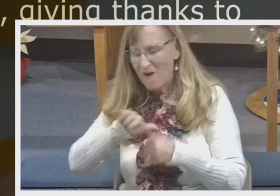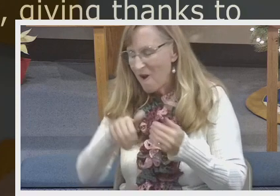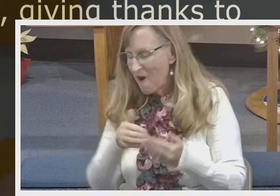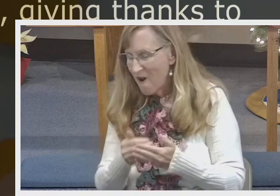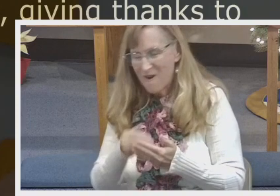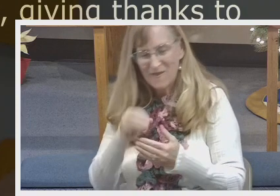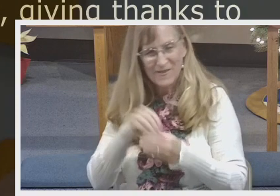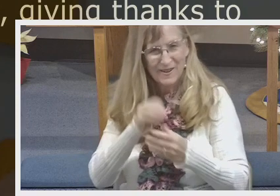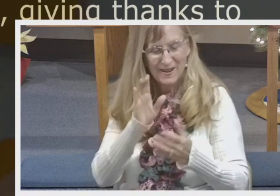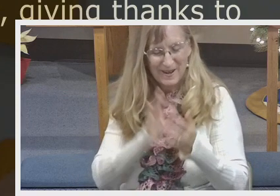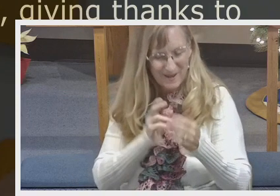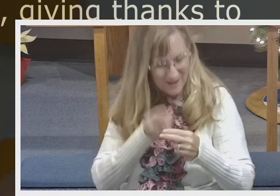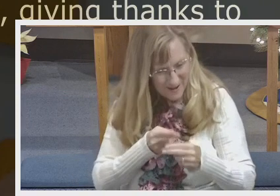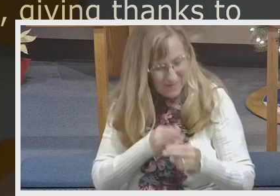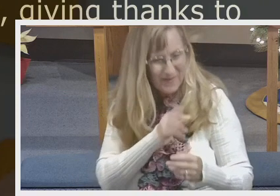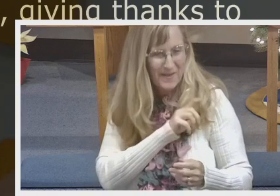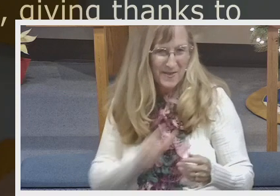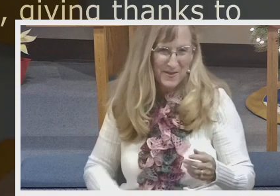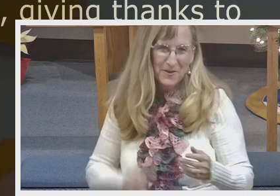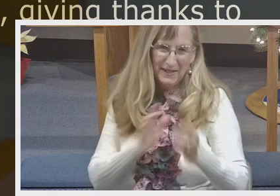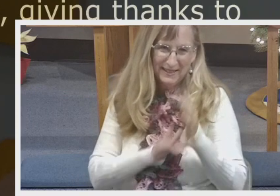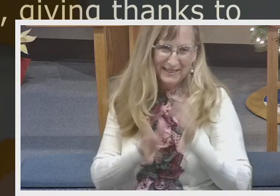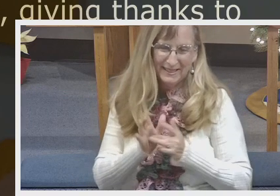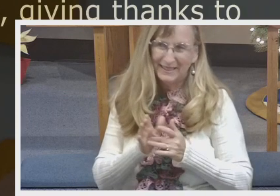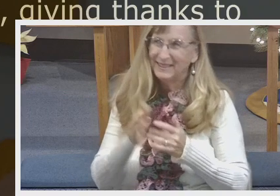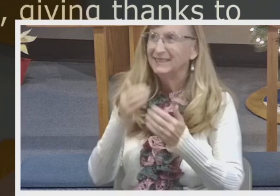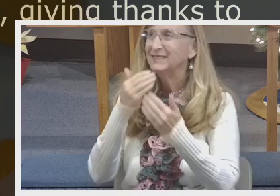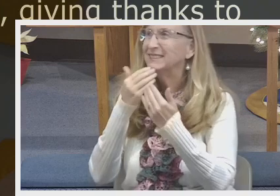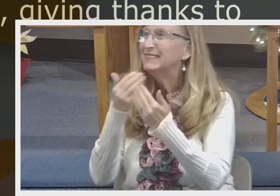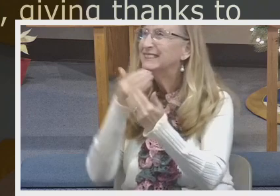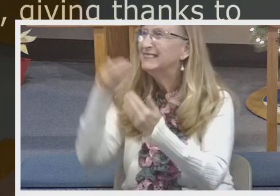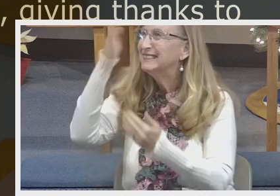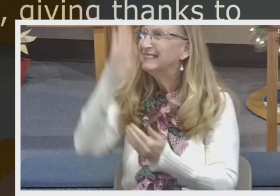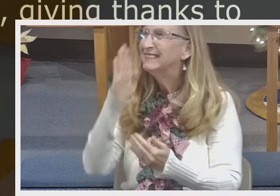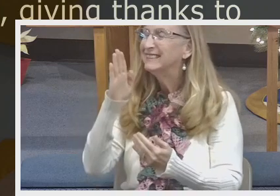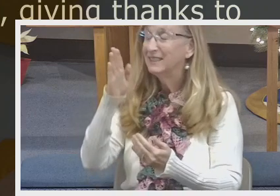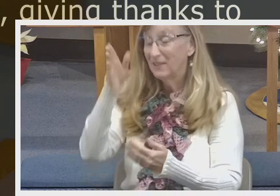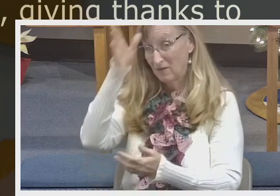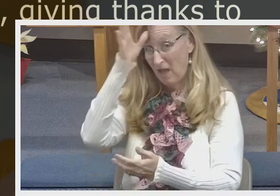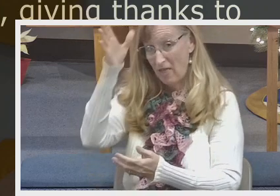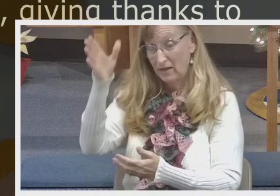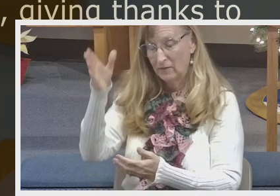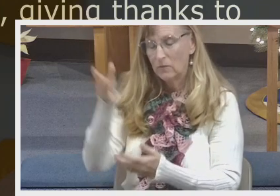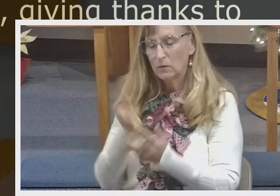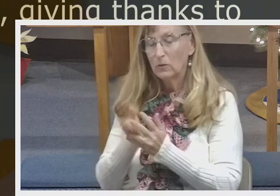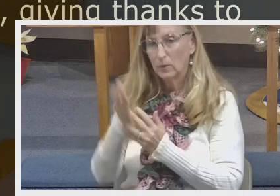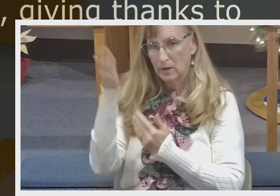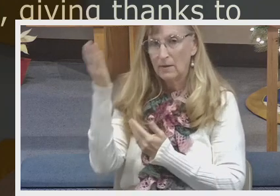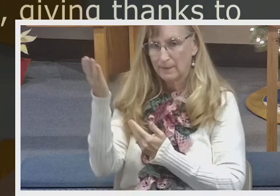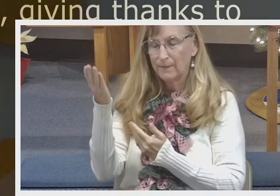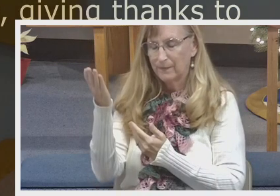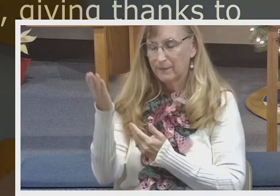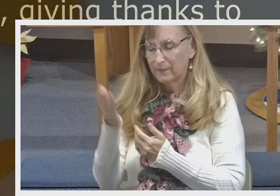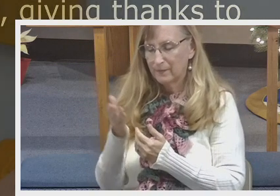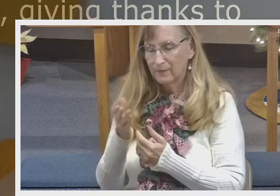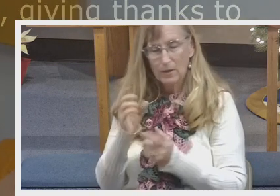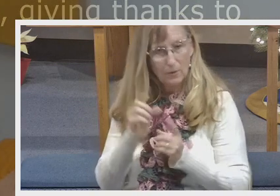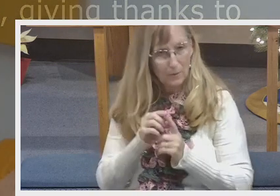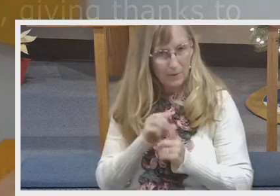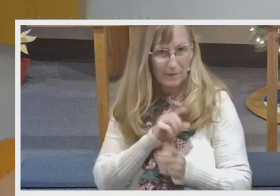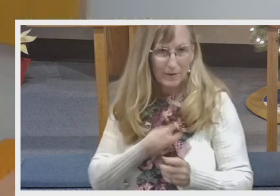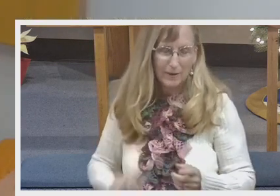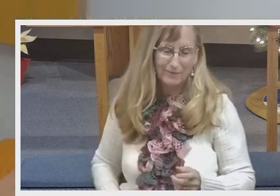the Lord Jesus, giving thanks to God the Father through him. The word of the